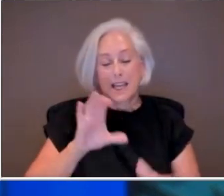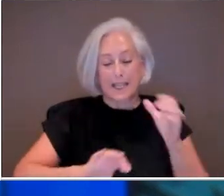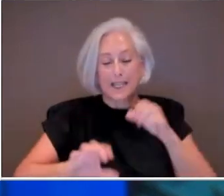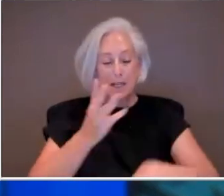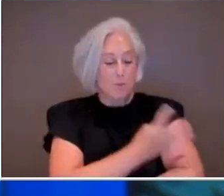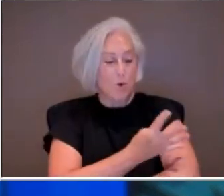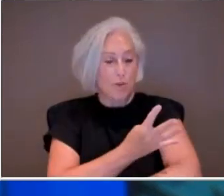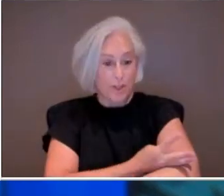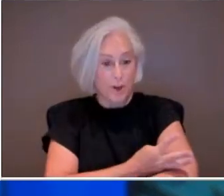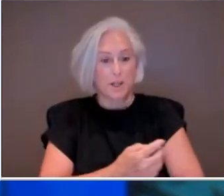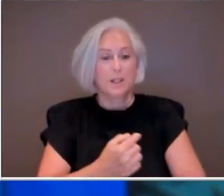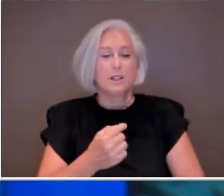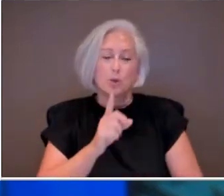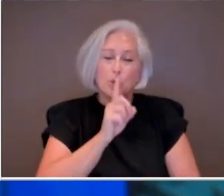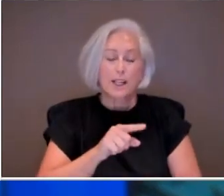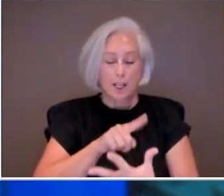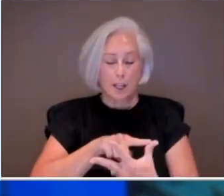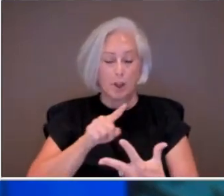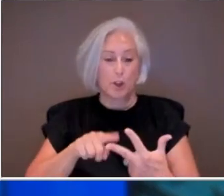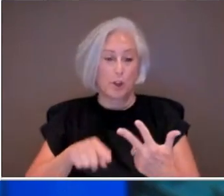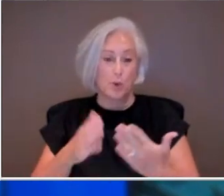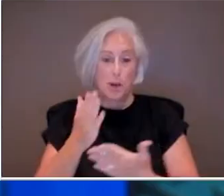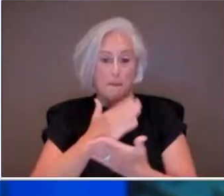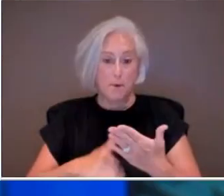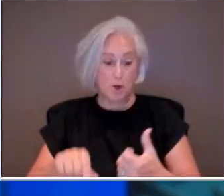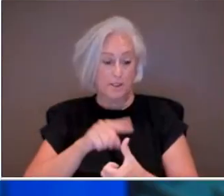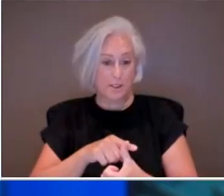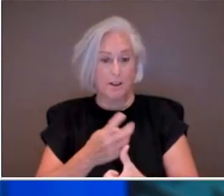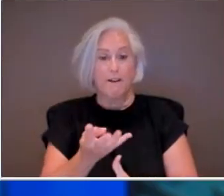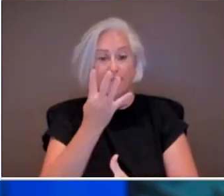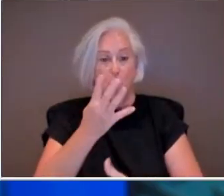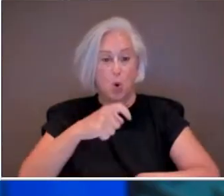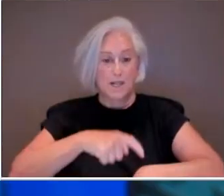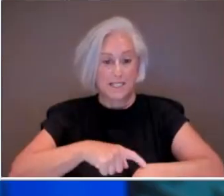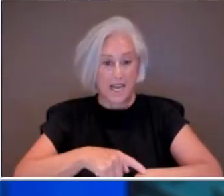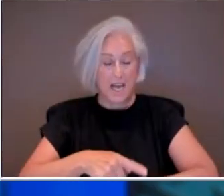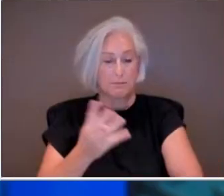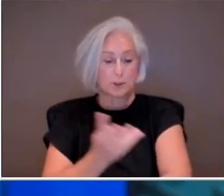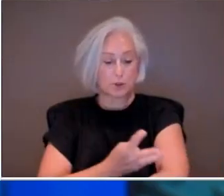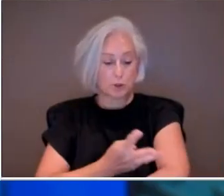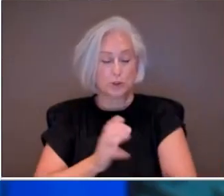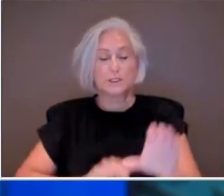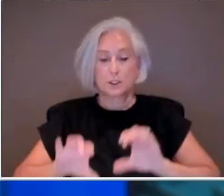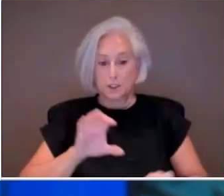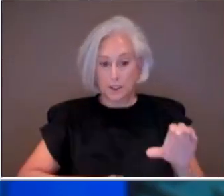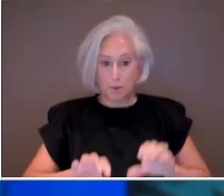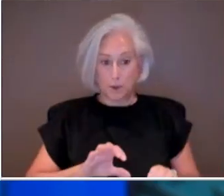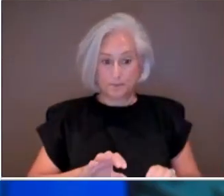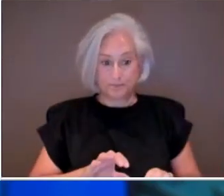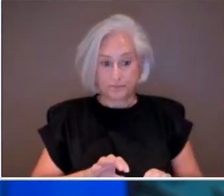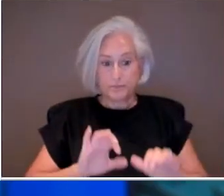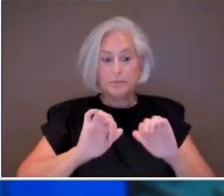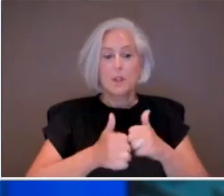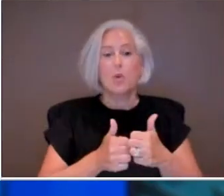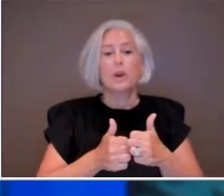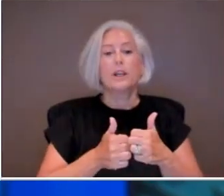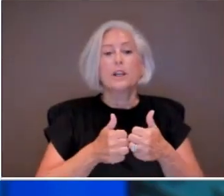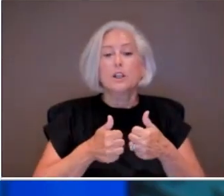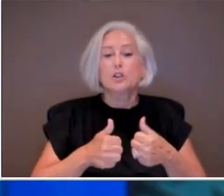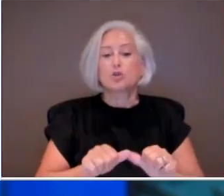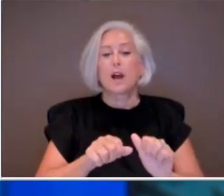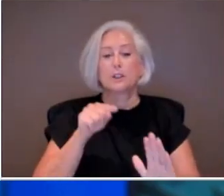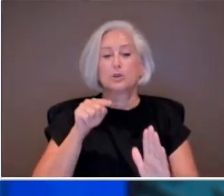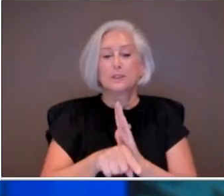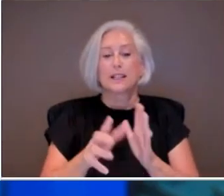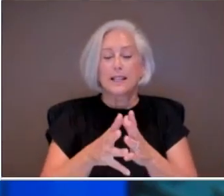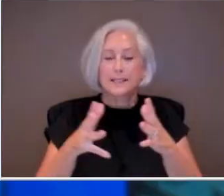phases. The phase 1 is the 4 cycles of induction therapy, we call it. What we do is that we try to kill as much as possible of cancer cells, as